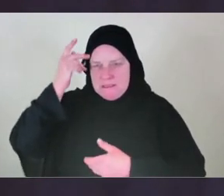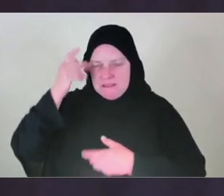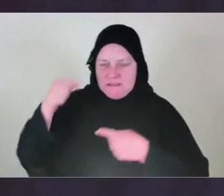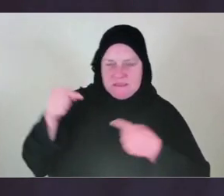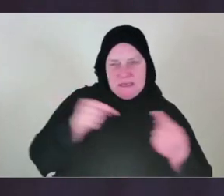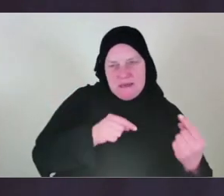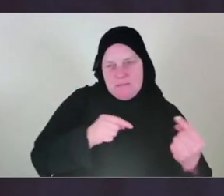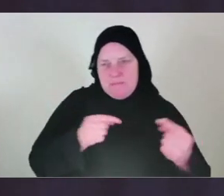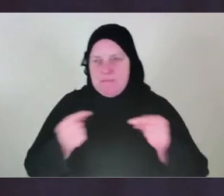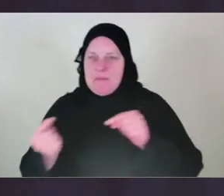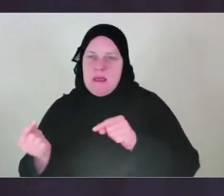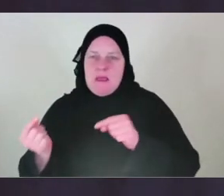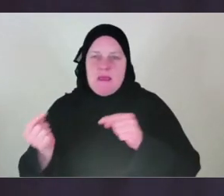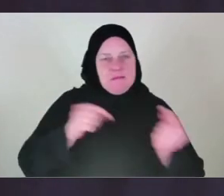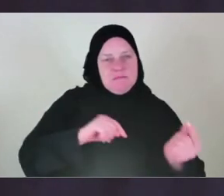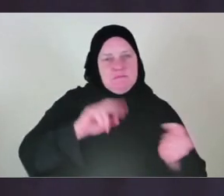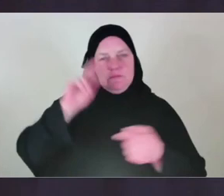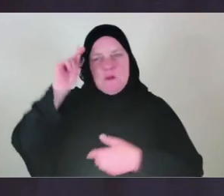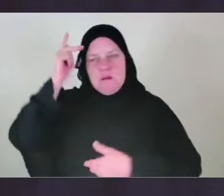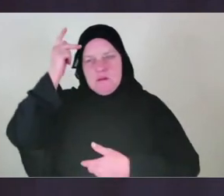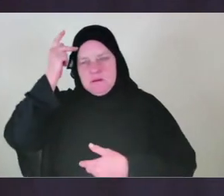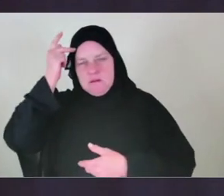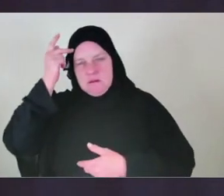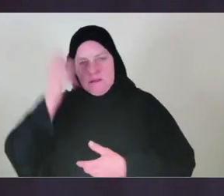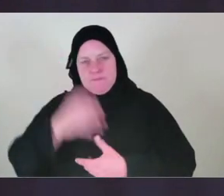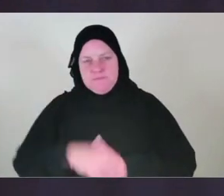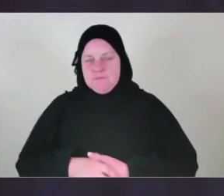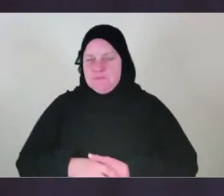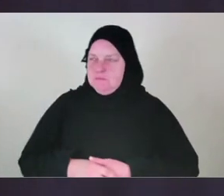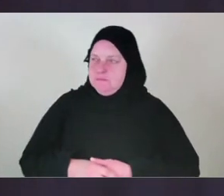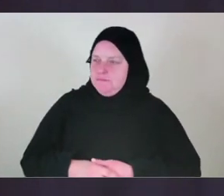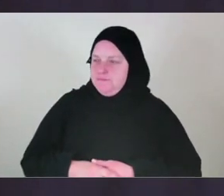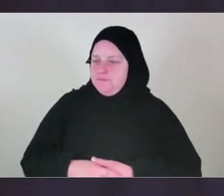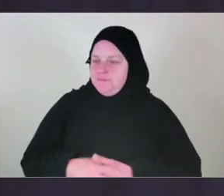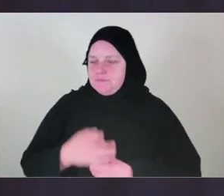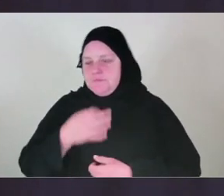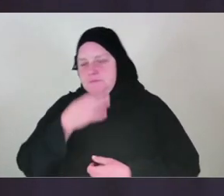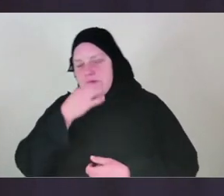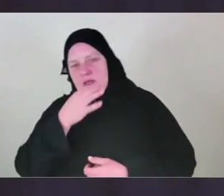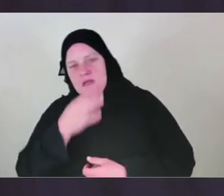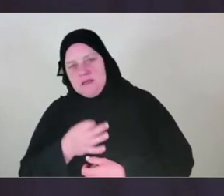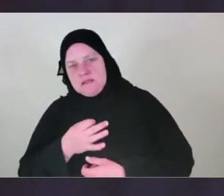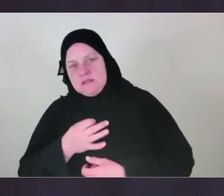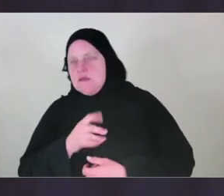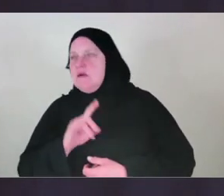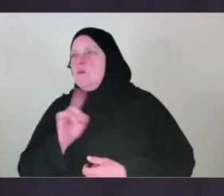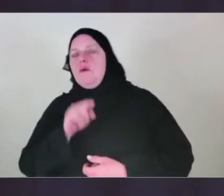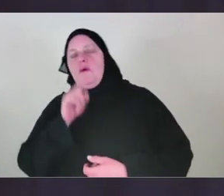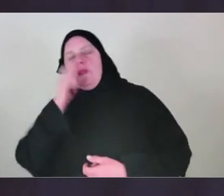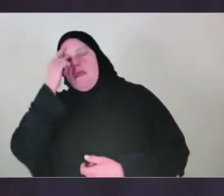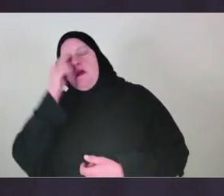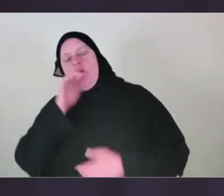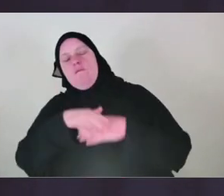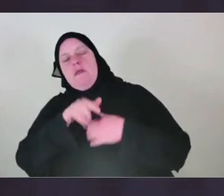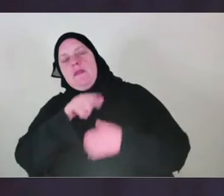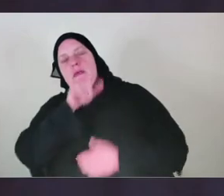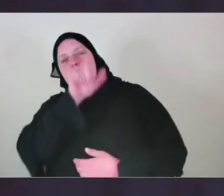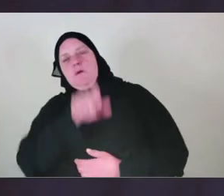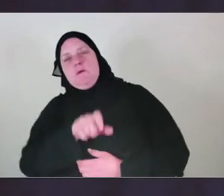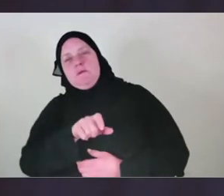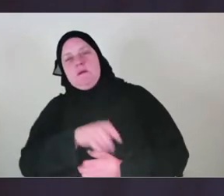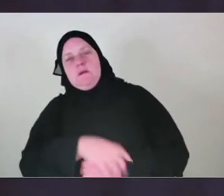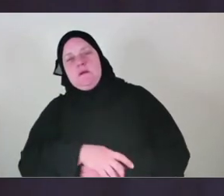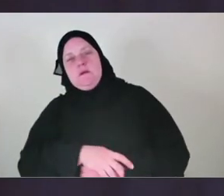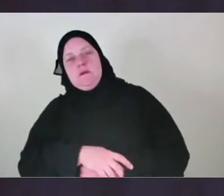what do you think of this person? Whenever someone asks you, what do you think of this person? And you know